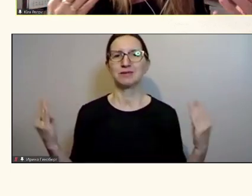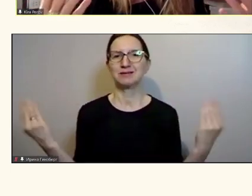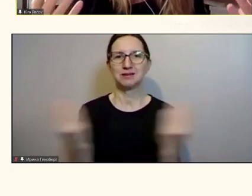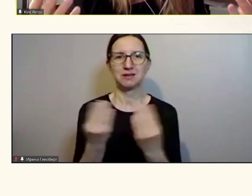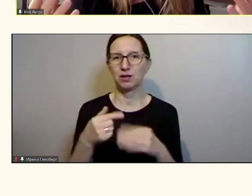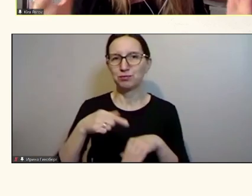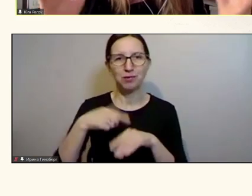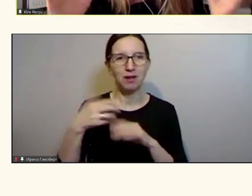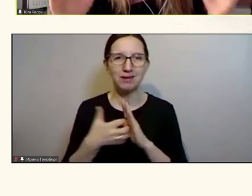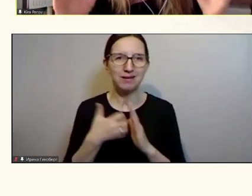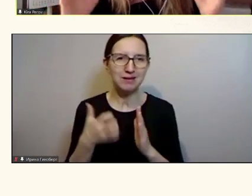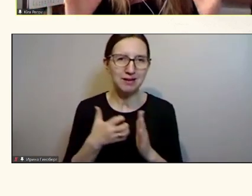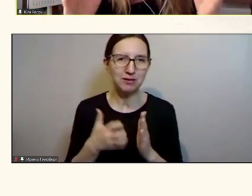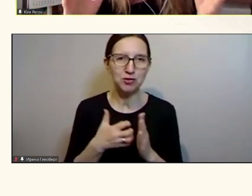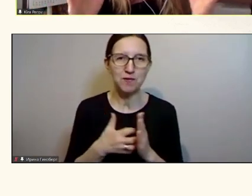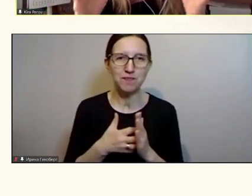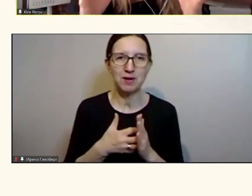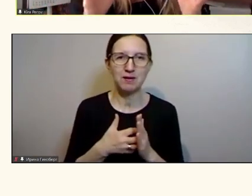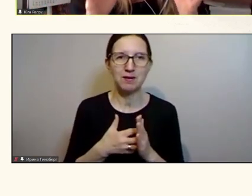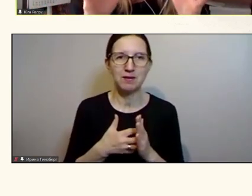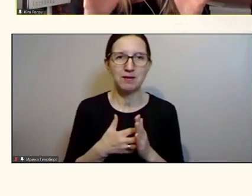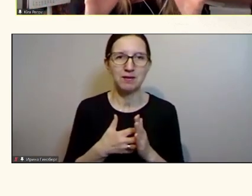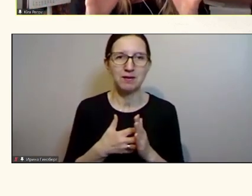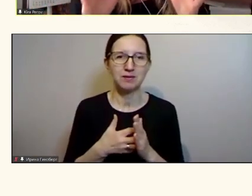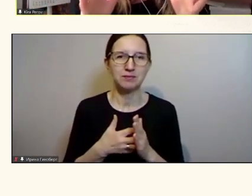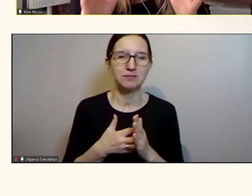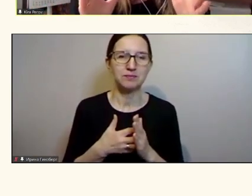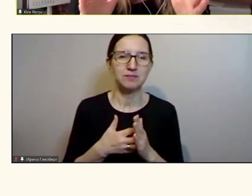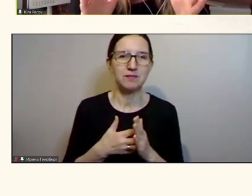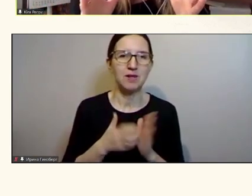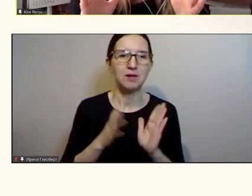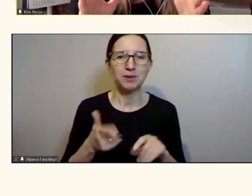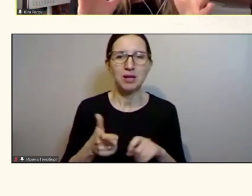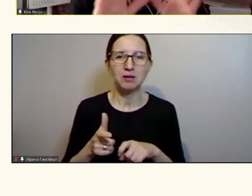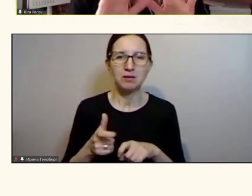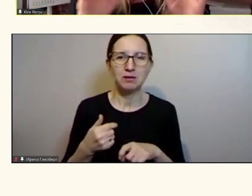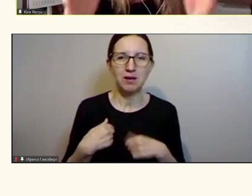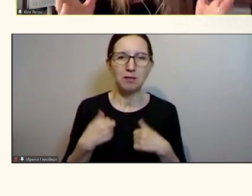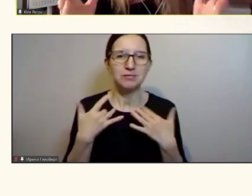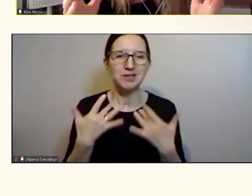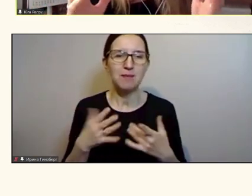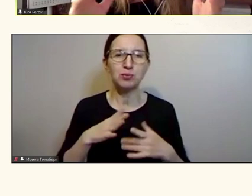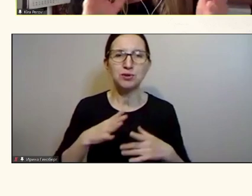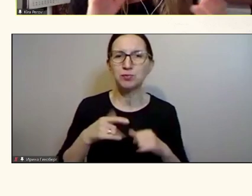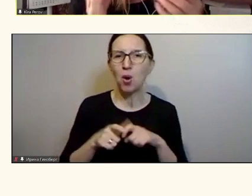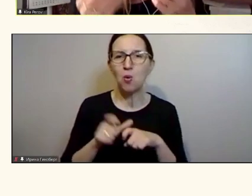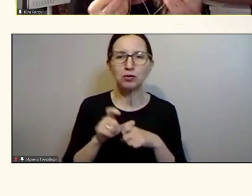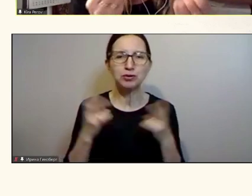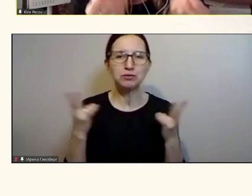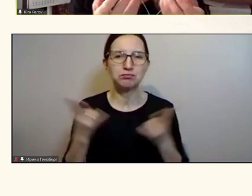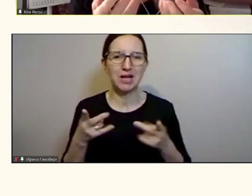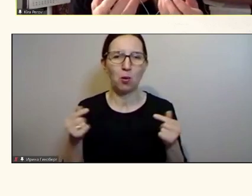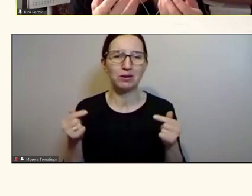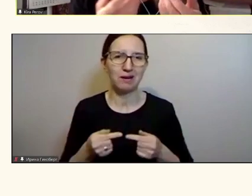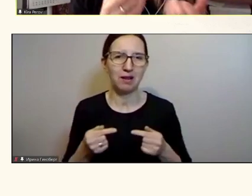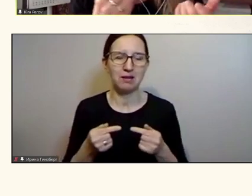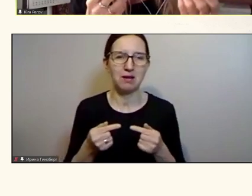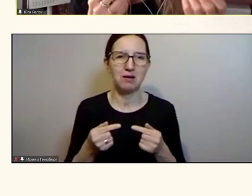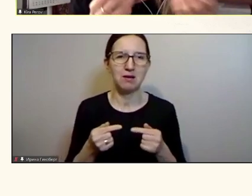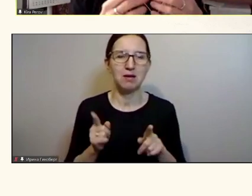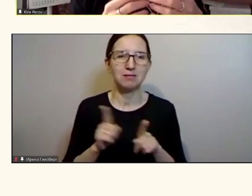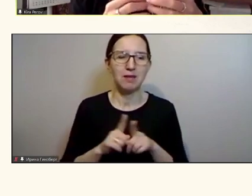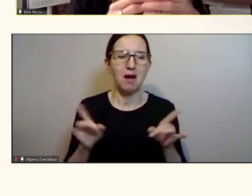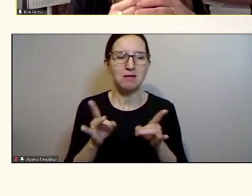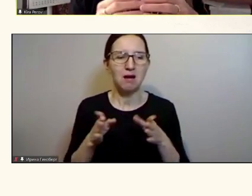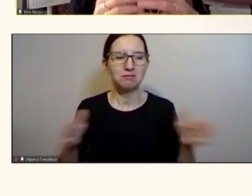sometimes we require an exact room where with exact dimensions to be built. So the piece can be shown. And in